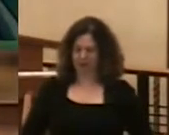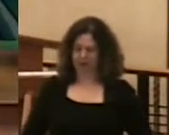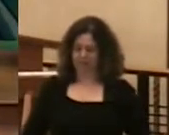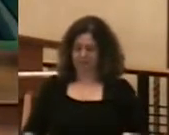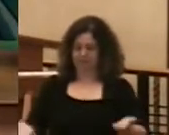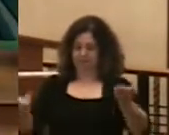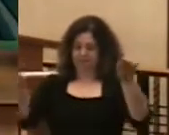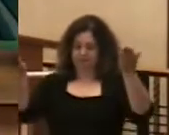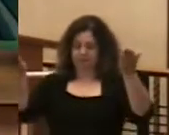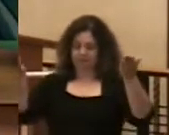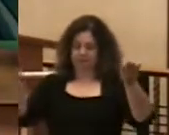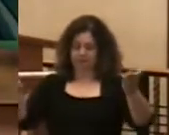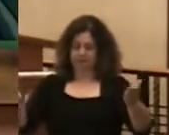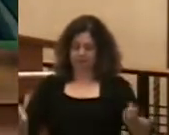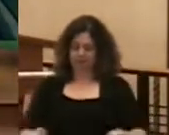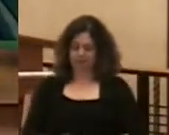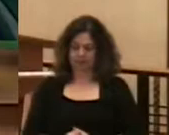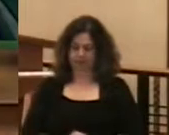Stand.